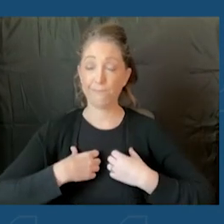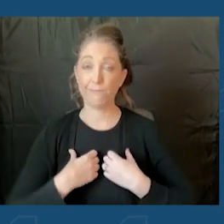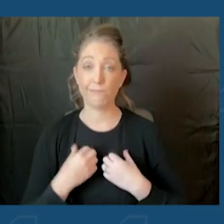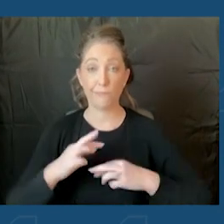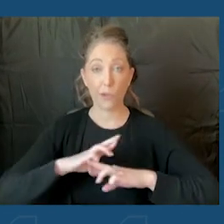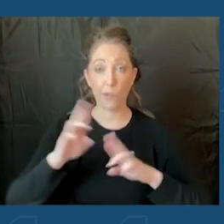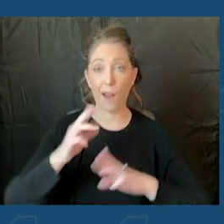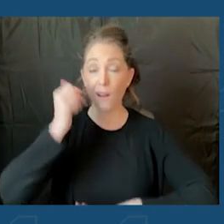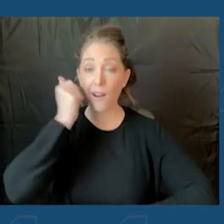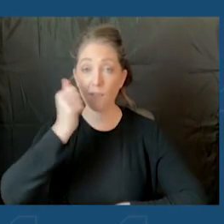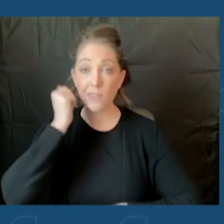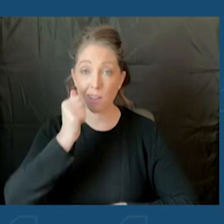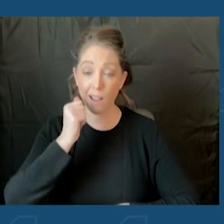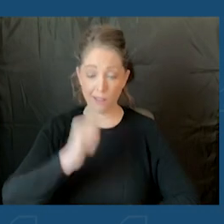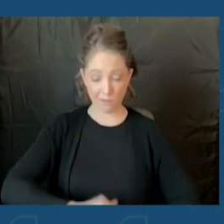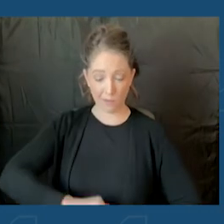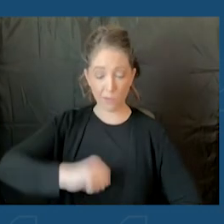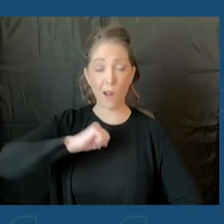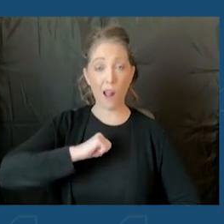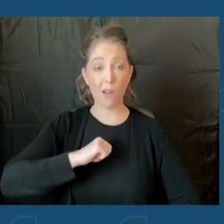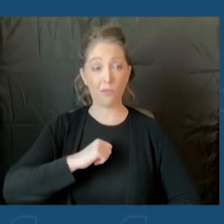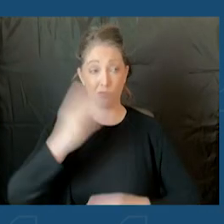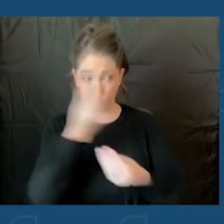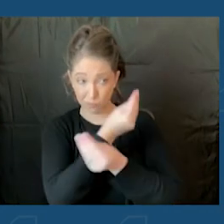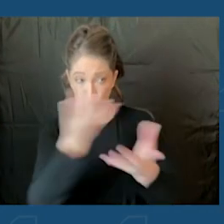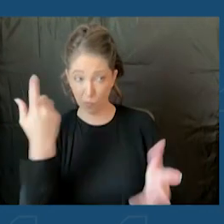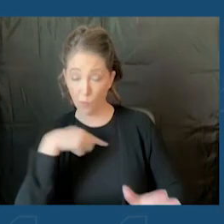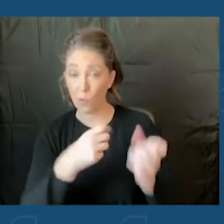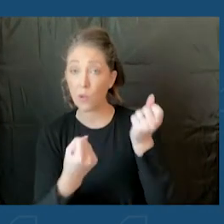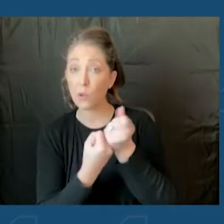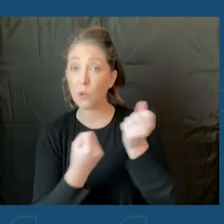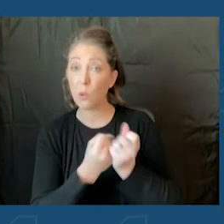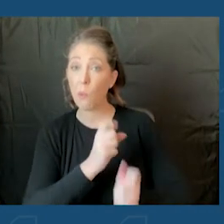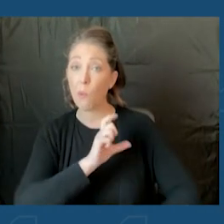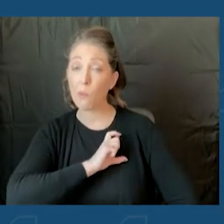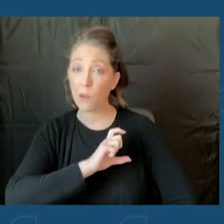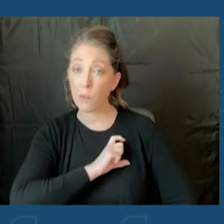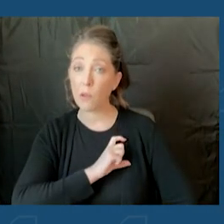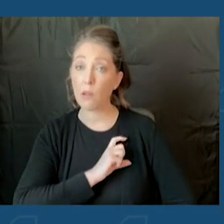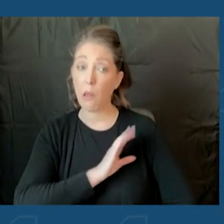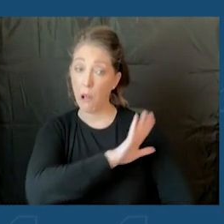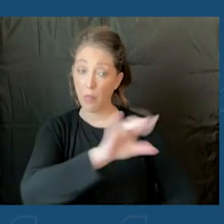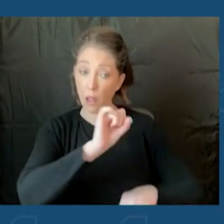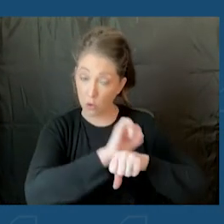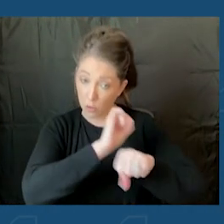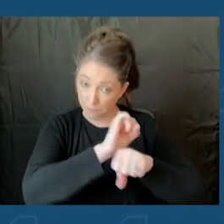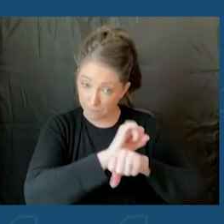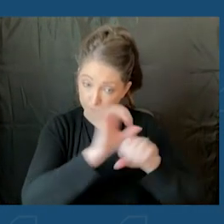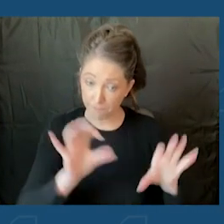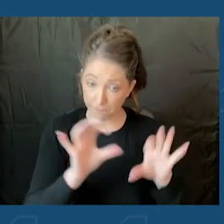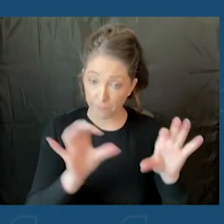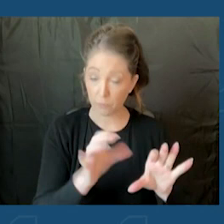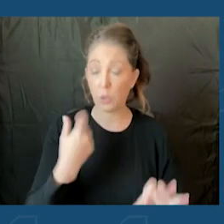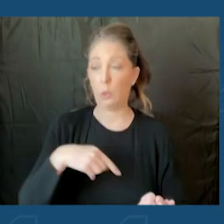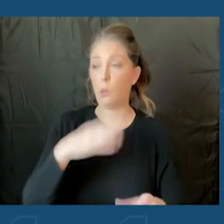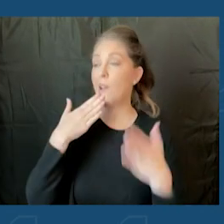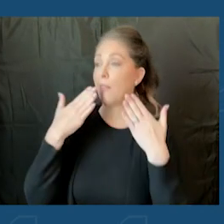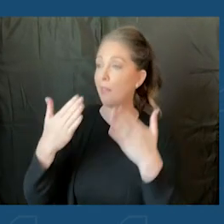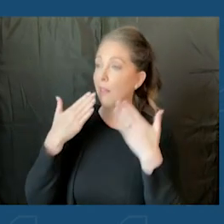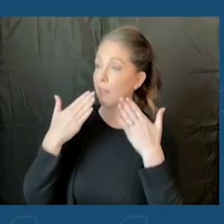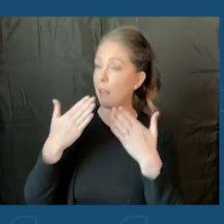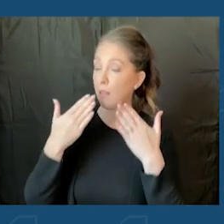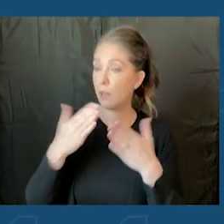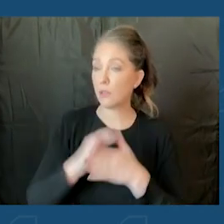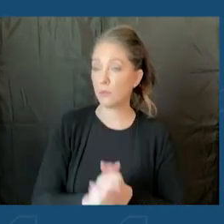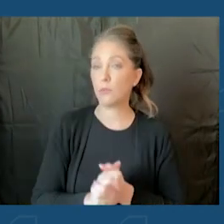people know that, we support our law enforcement and they do their jobs and we're there to thank them every chance we get. So thank you, Sheriff, for your